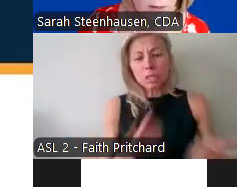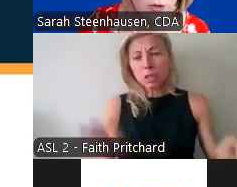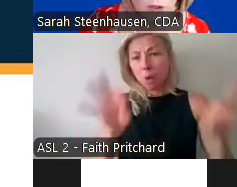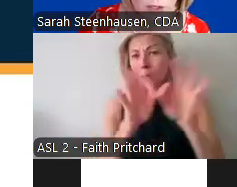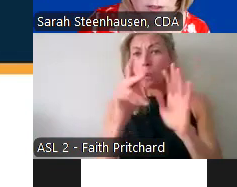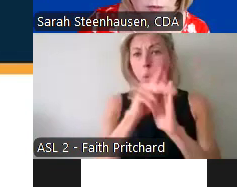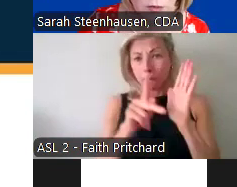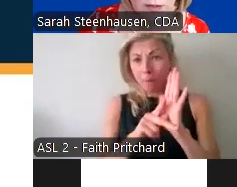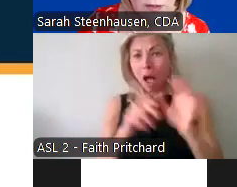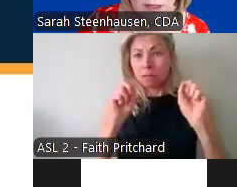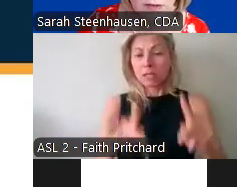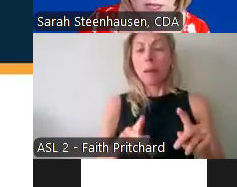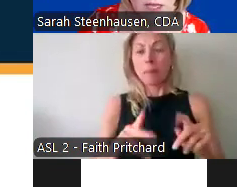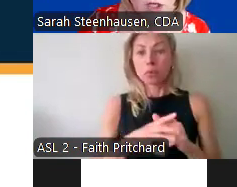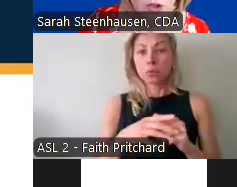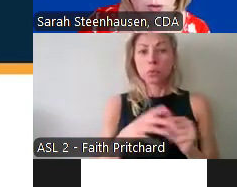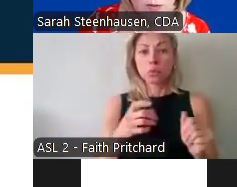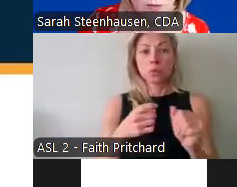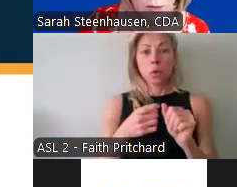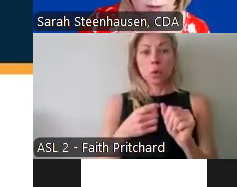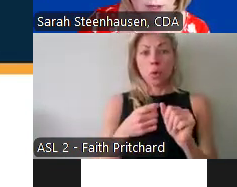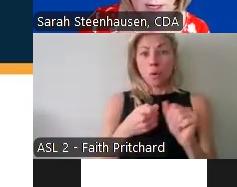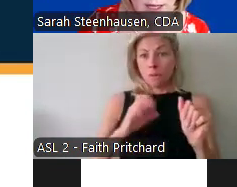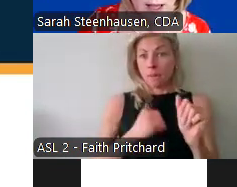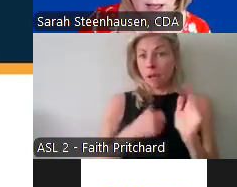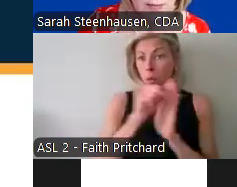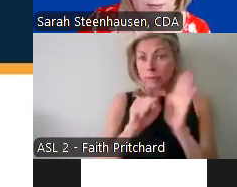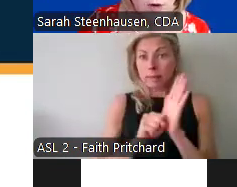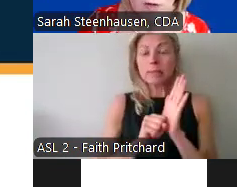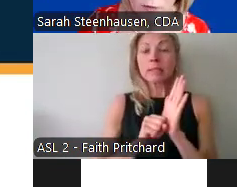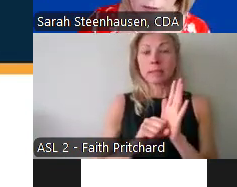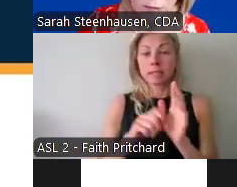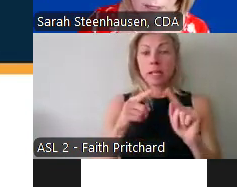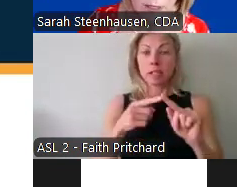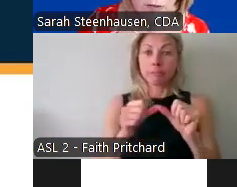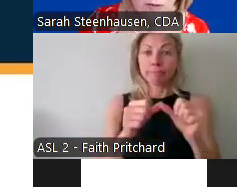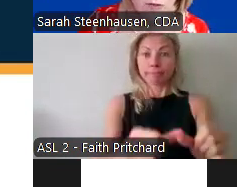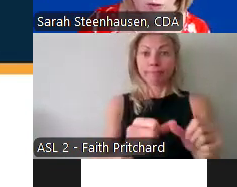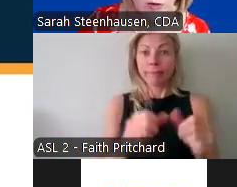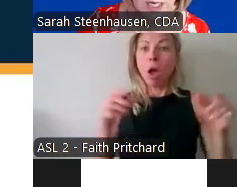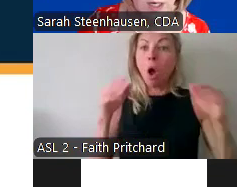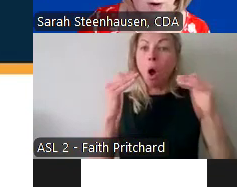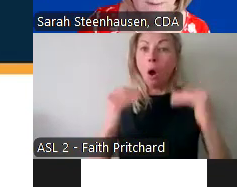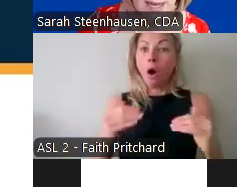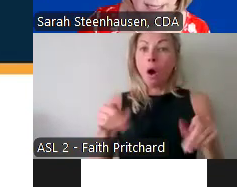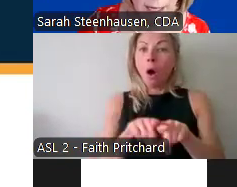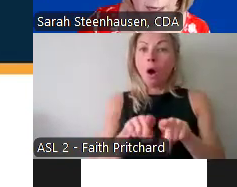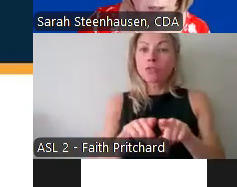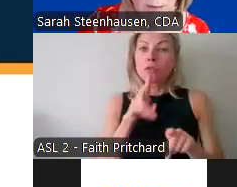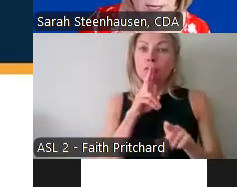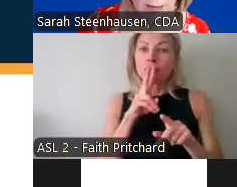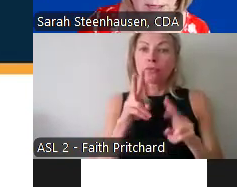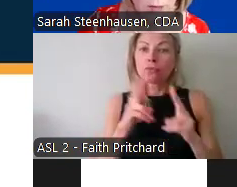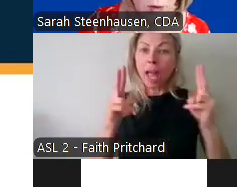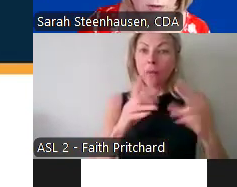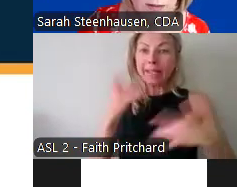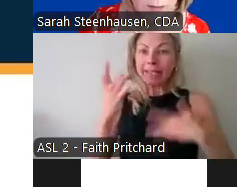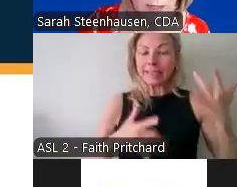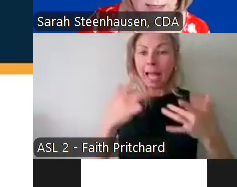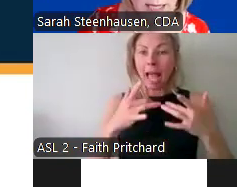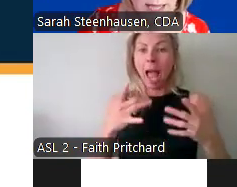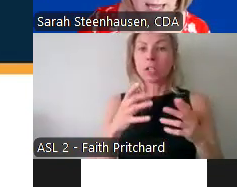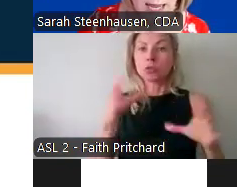policy opportunities for the states to move forward on. We're also very excited to be exploring where Medicare might play a role